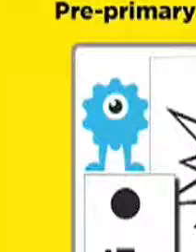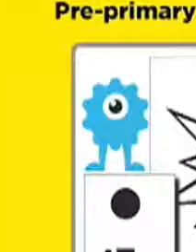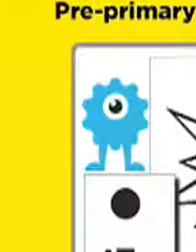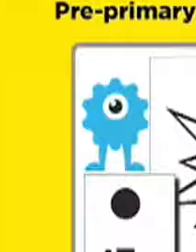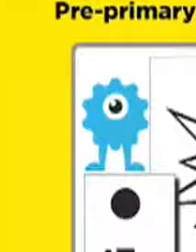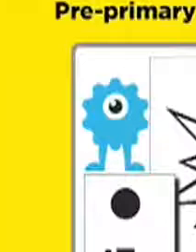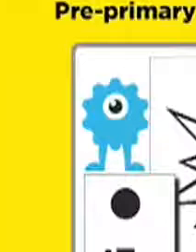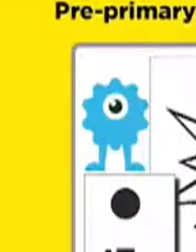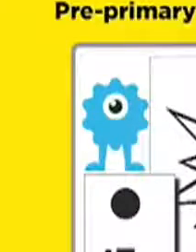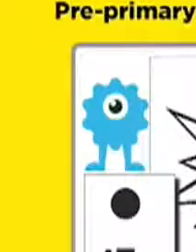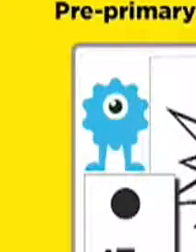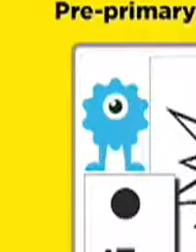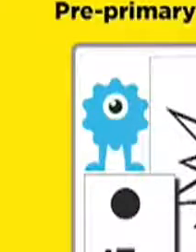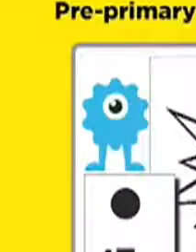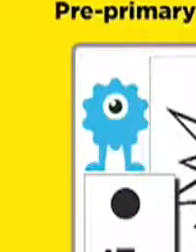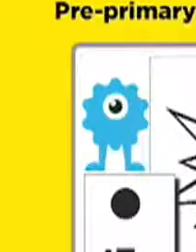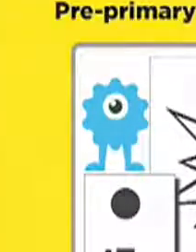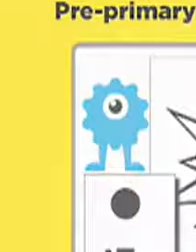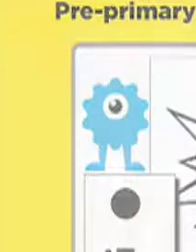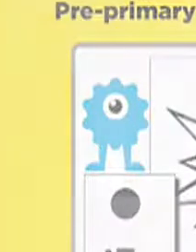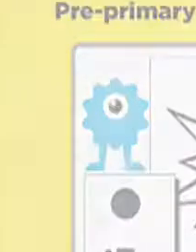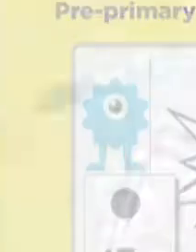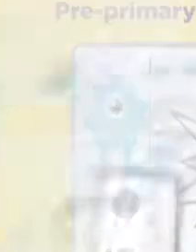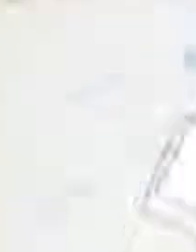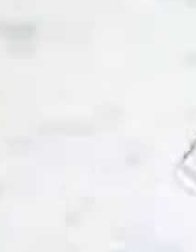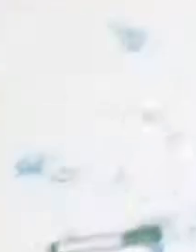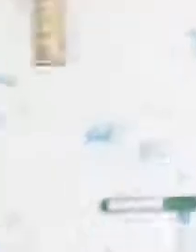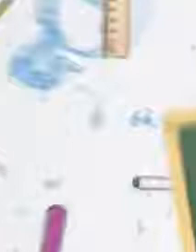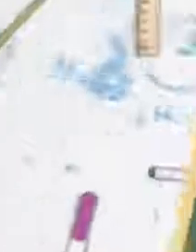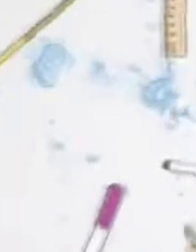and Directions.